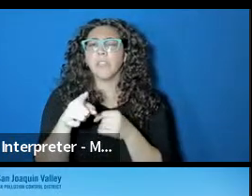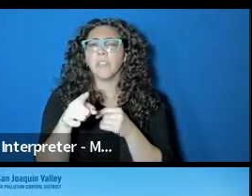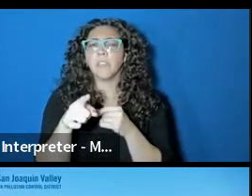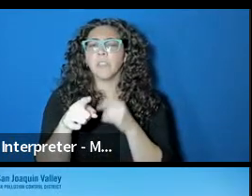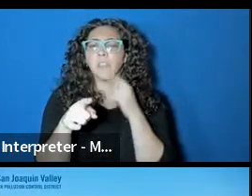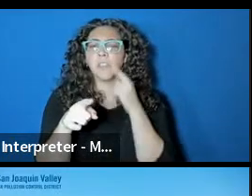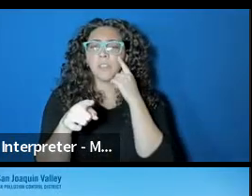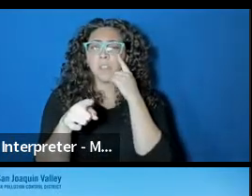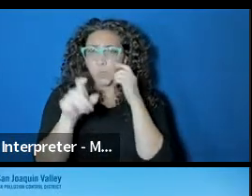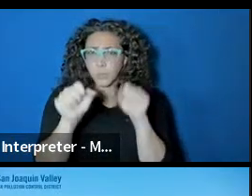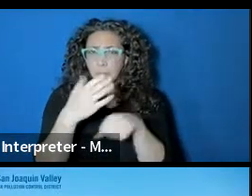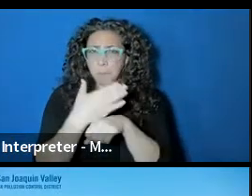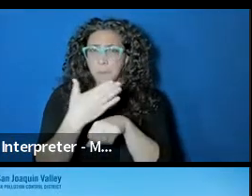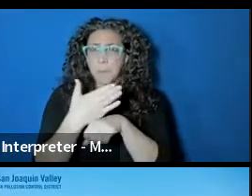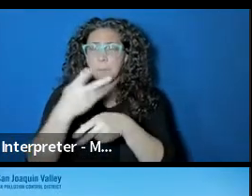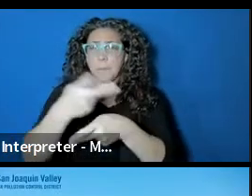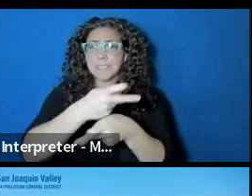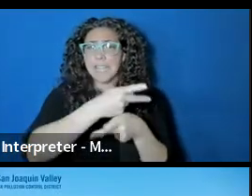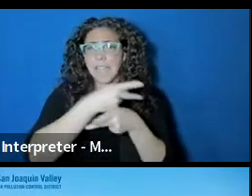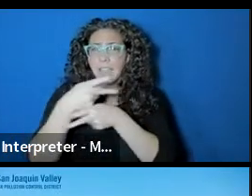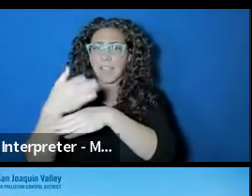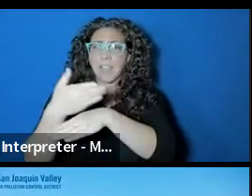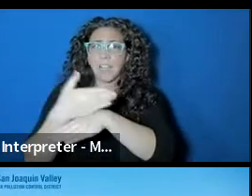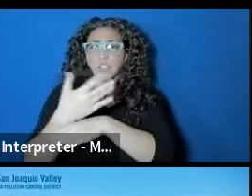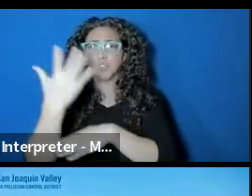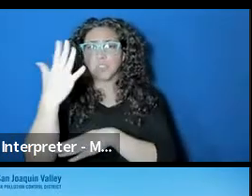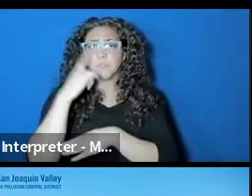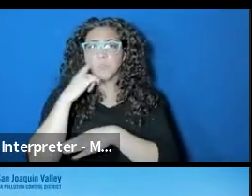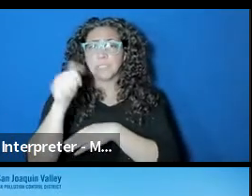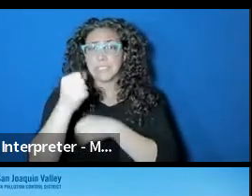the trees for 10 years, or did I mishear you?